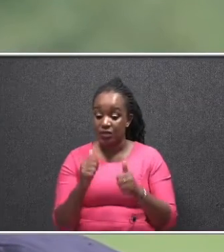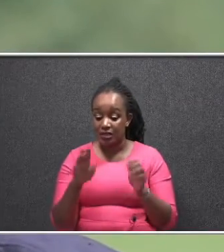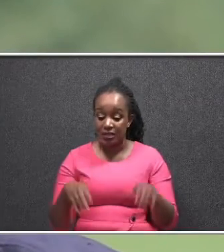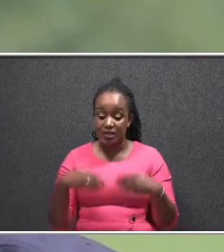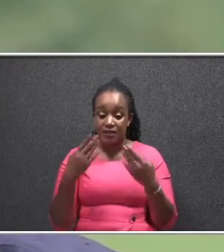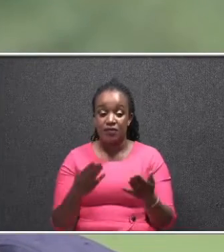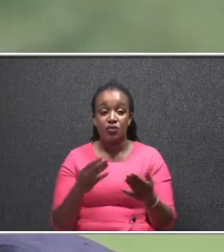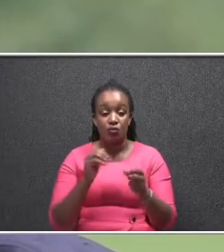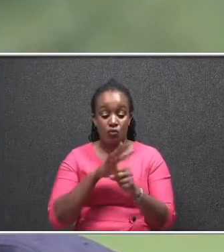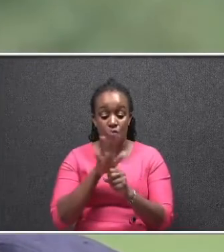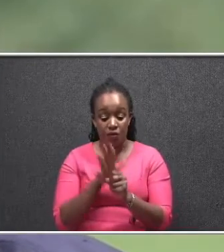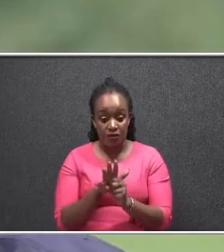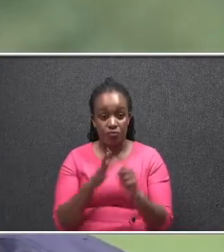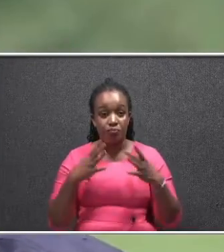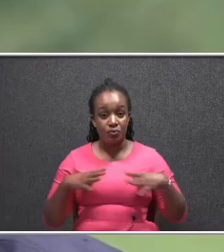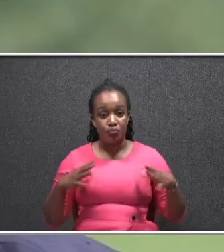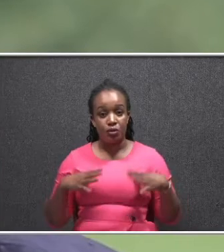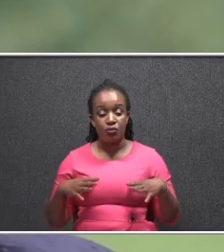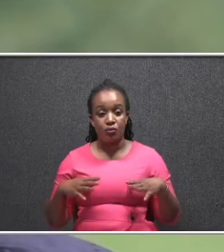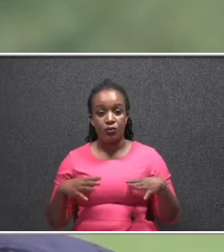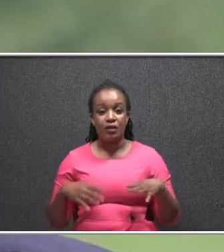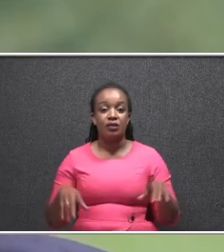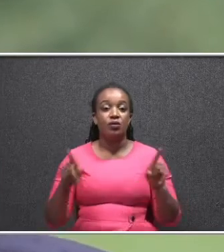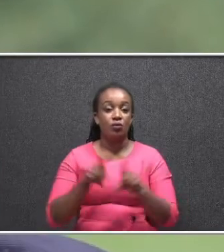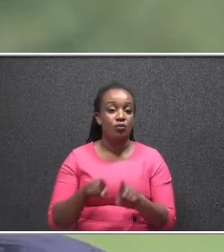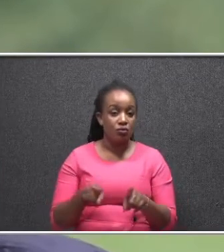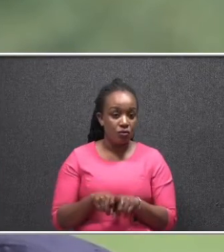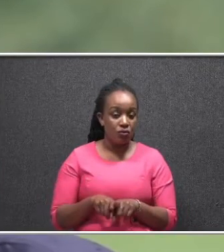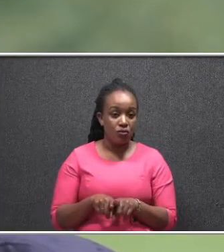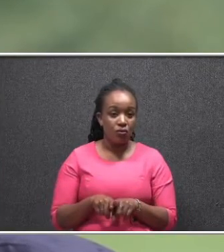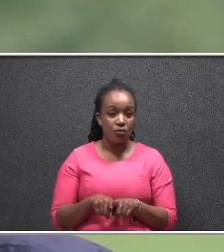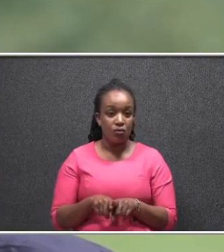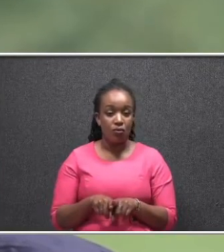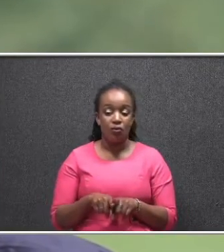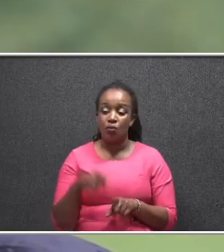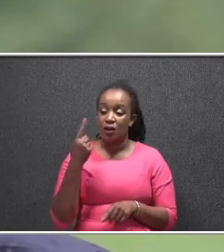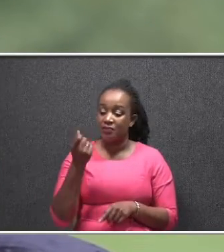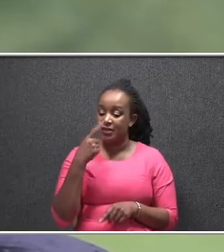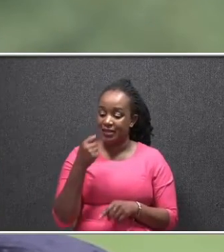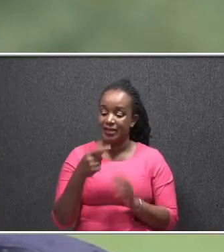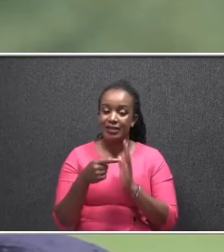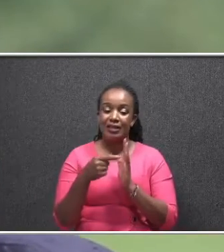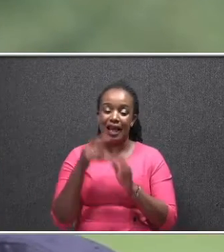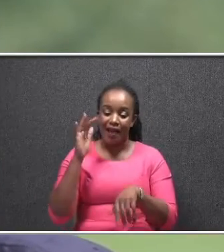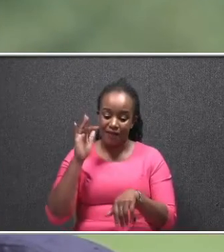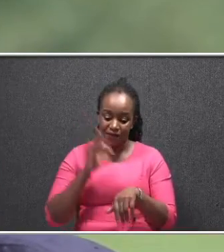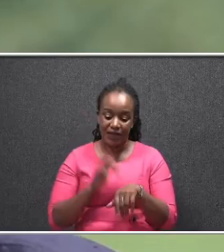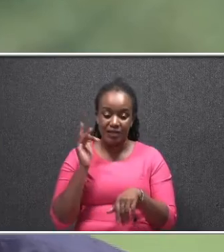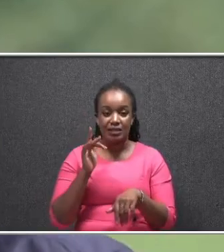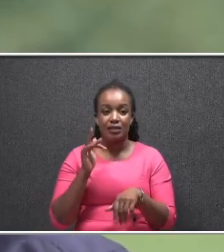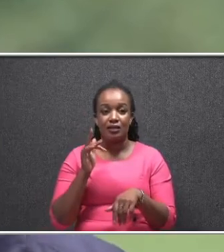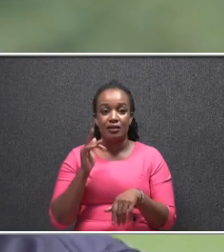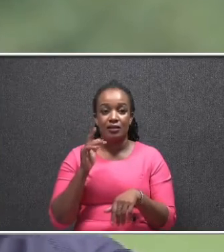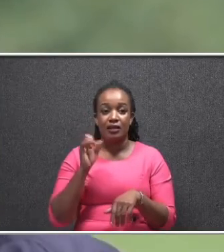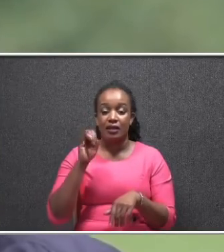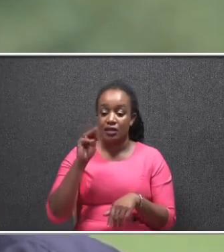to COVID-19 patients also, like prednisolone, influence the immune system. So there is